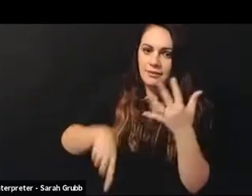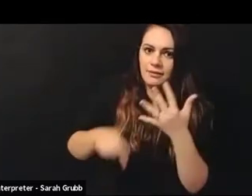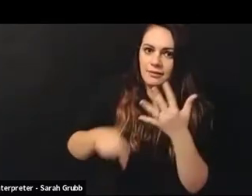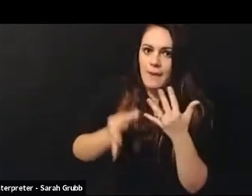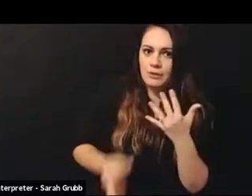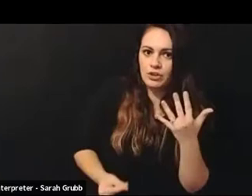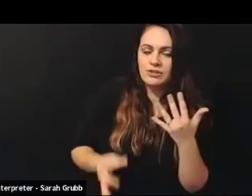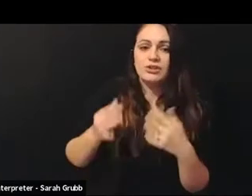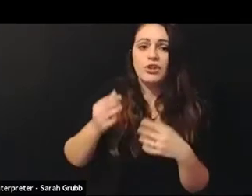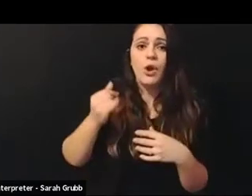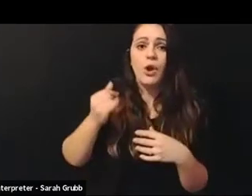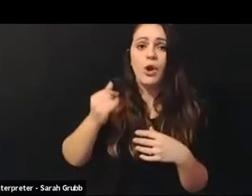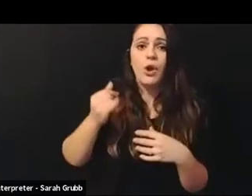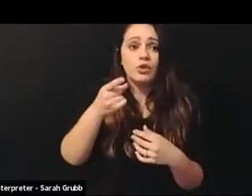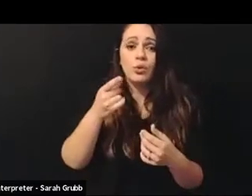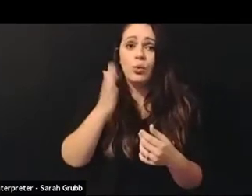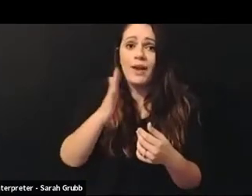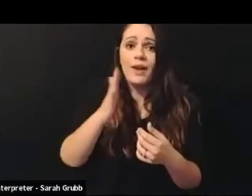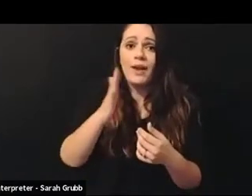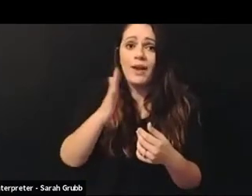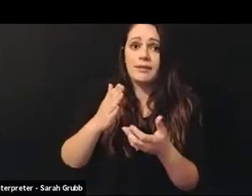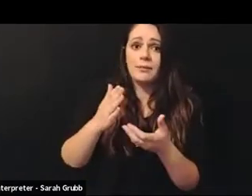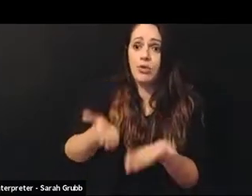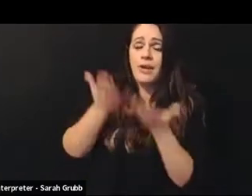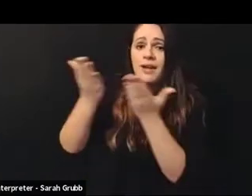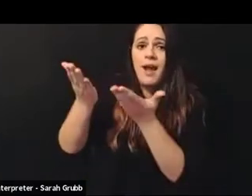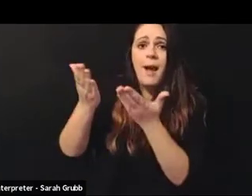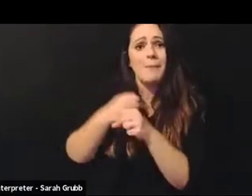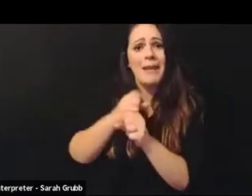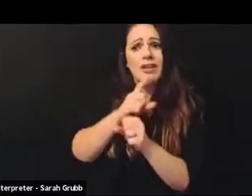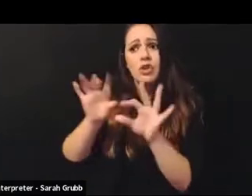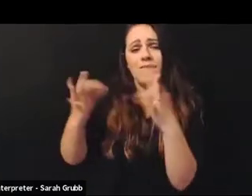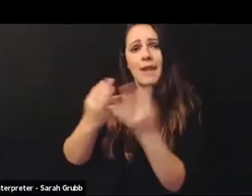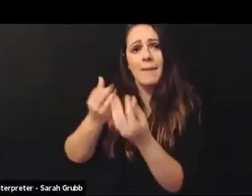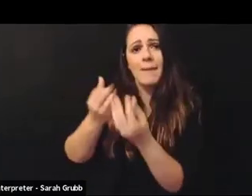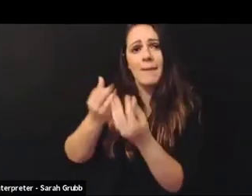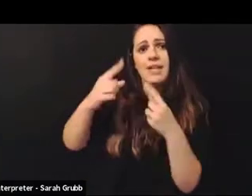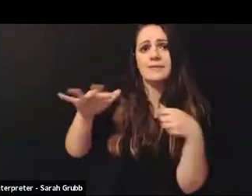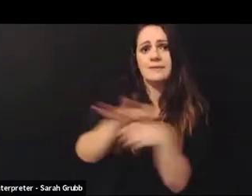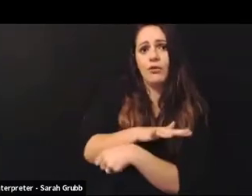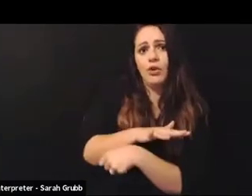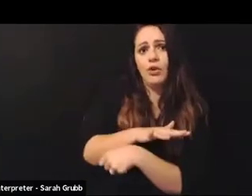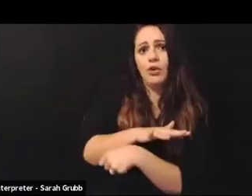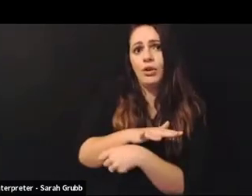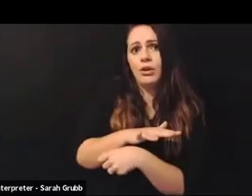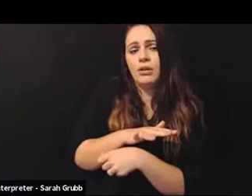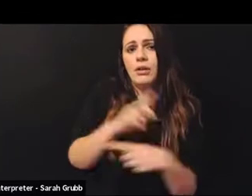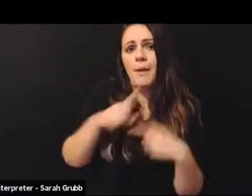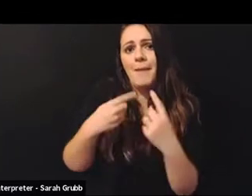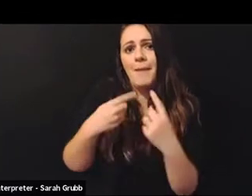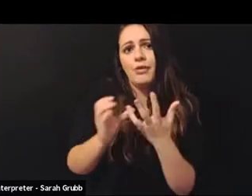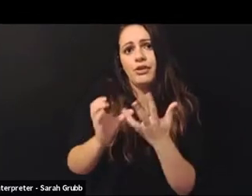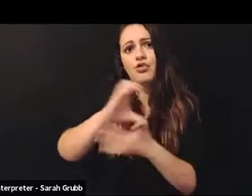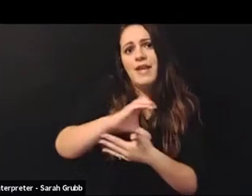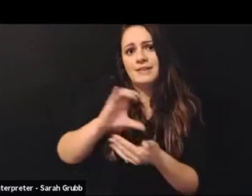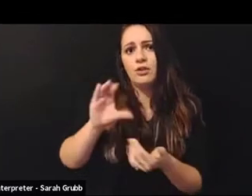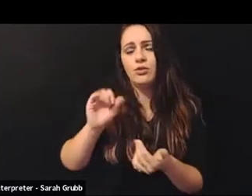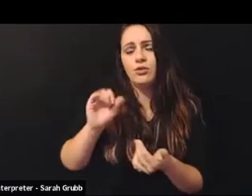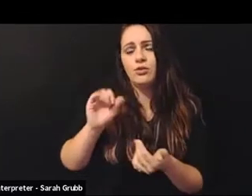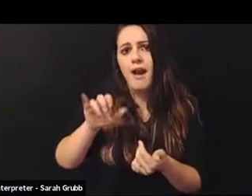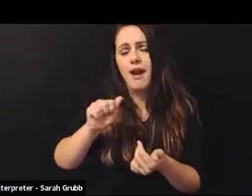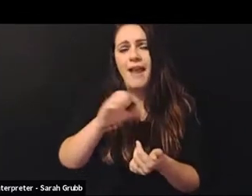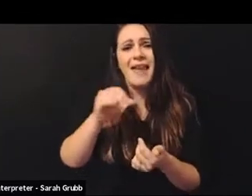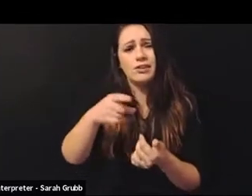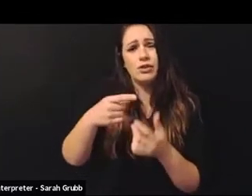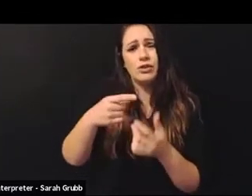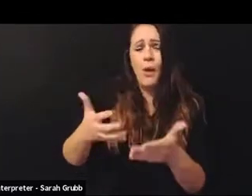family understands it and that their child has to meet those criteria. talk about those different features of ASD,